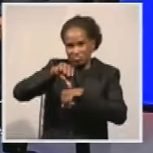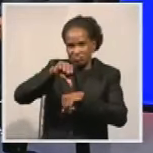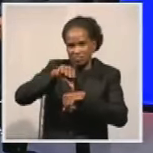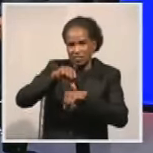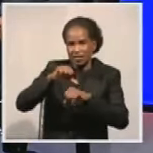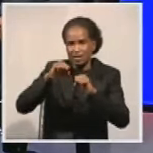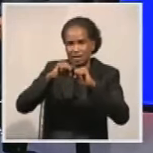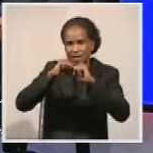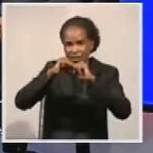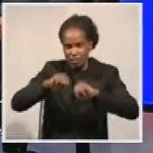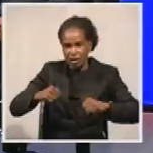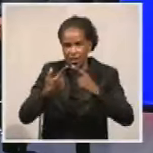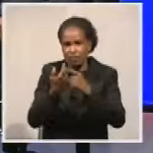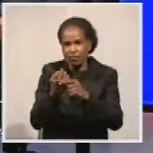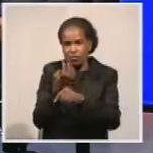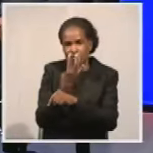Resolution